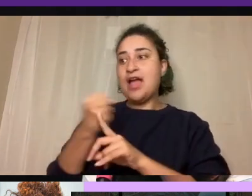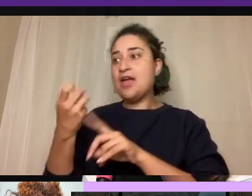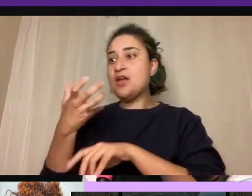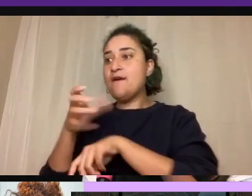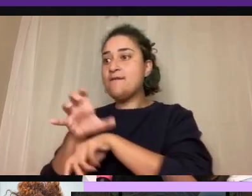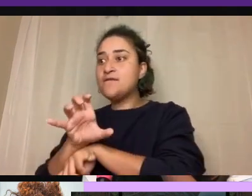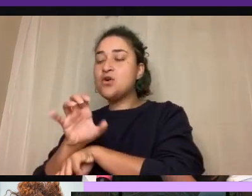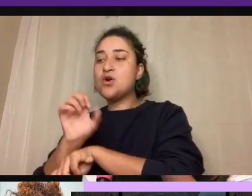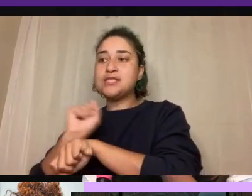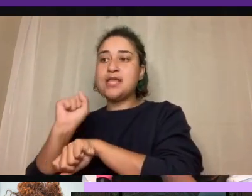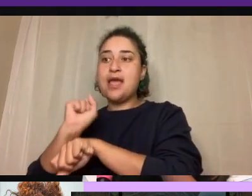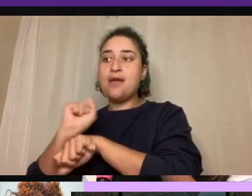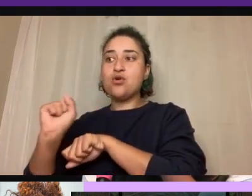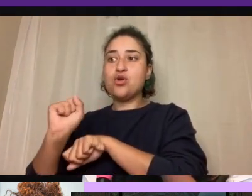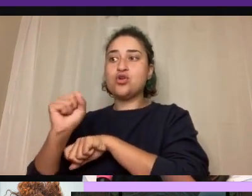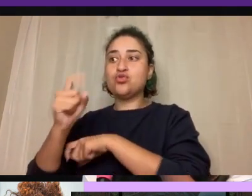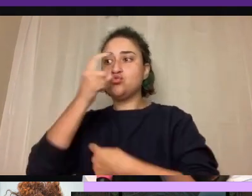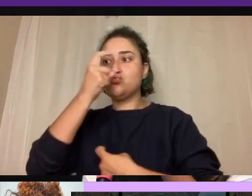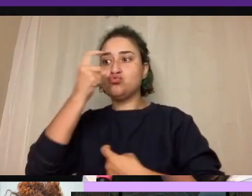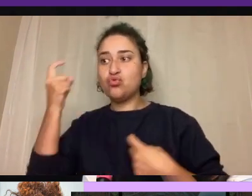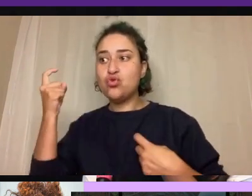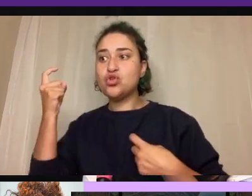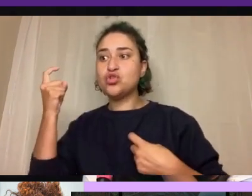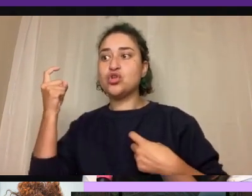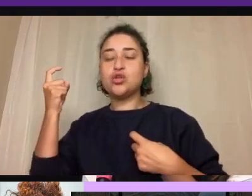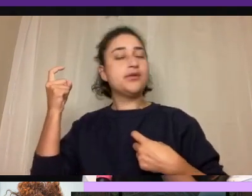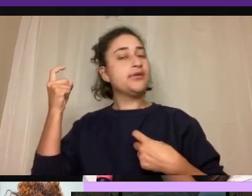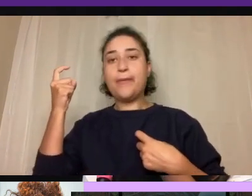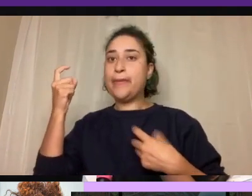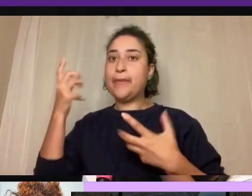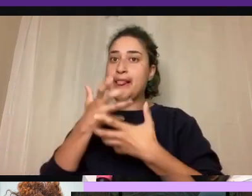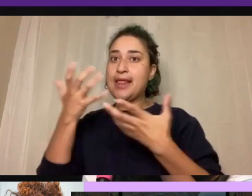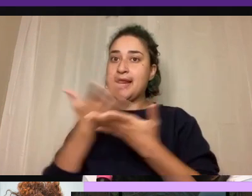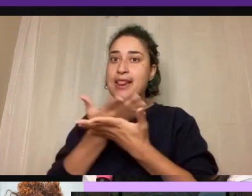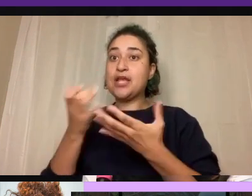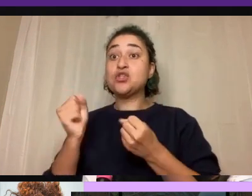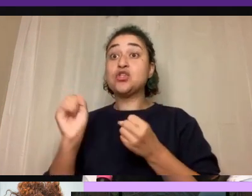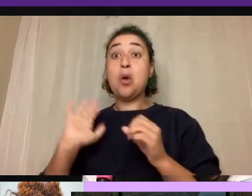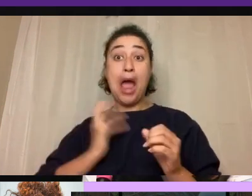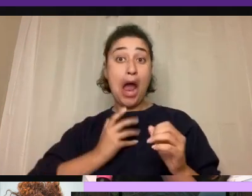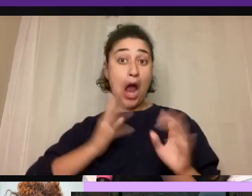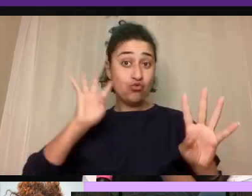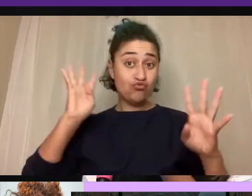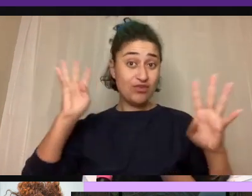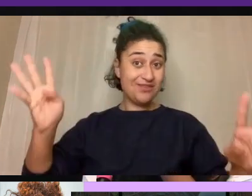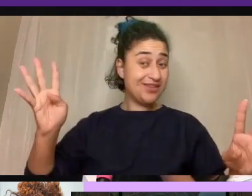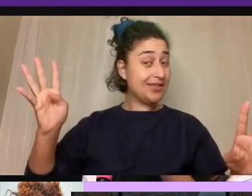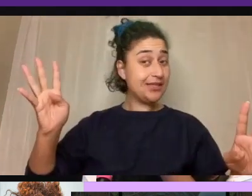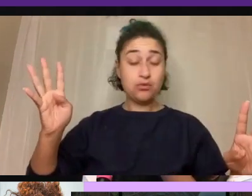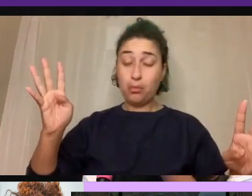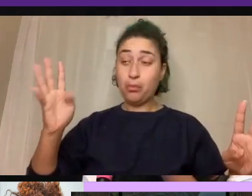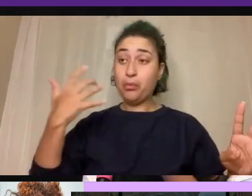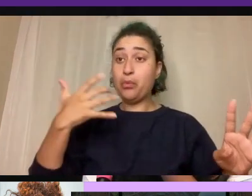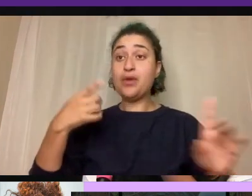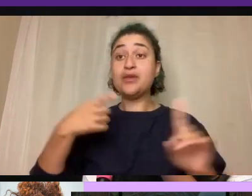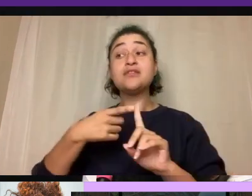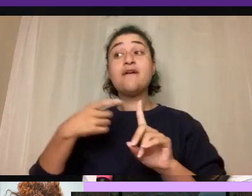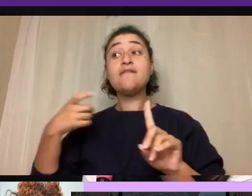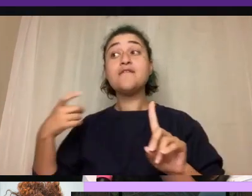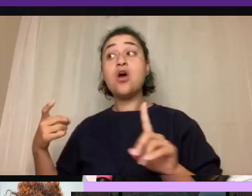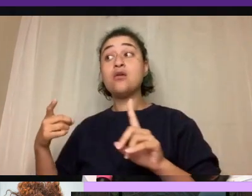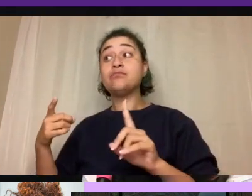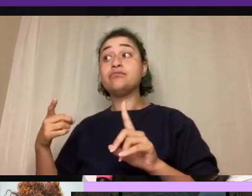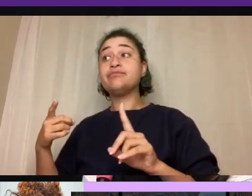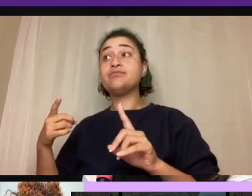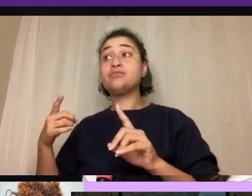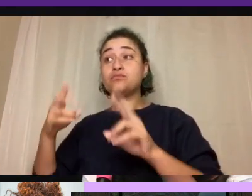the stuff. So a lot of our creative work has come out of holding space for that, our ancestors,